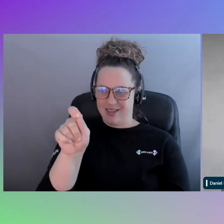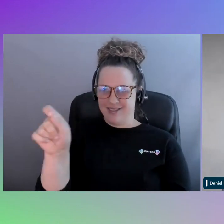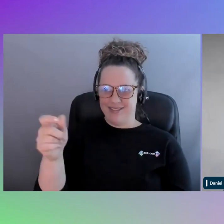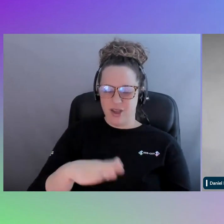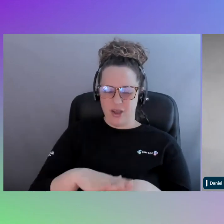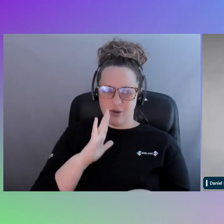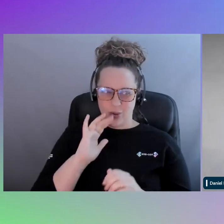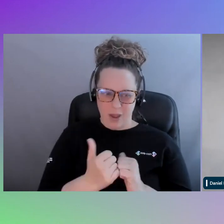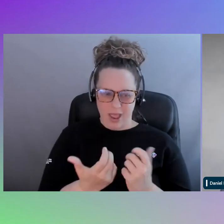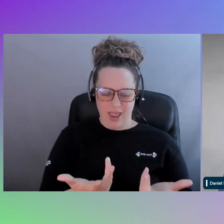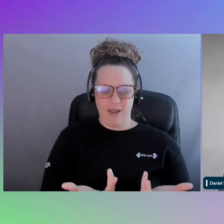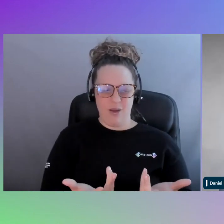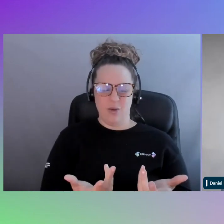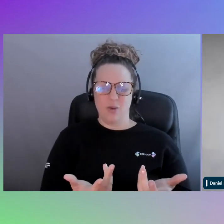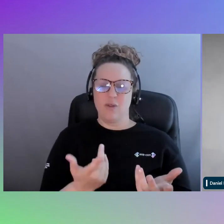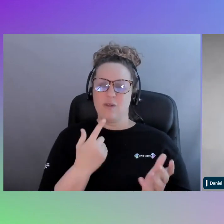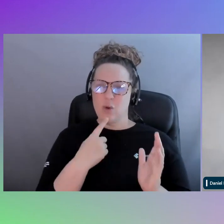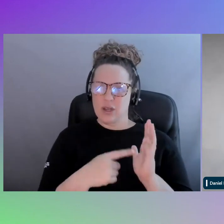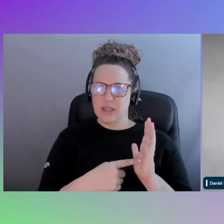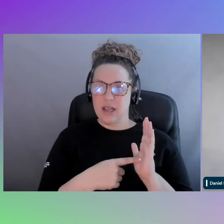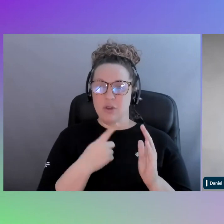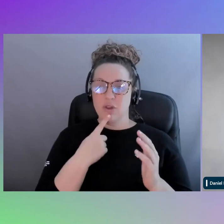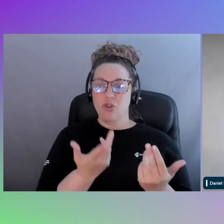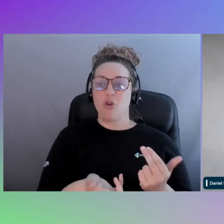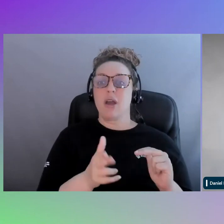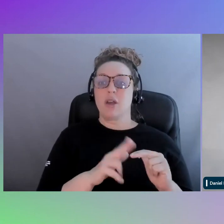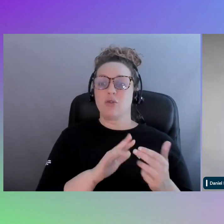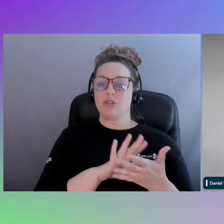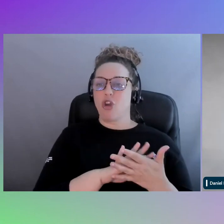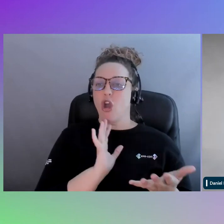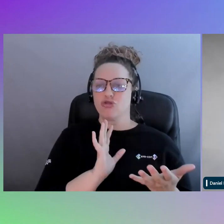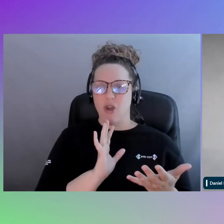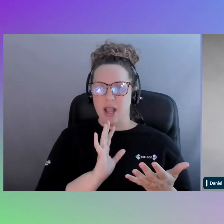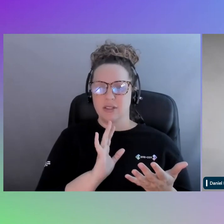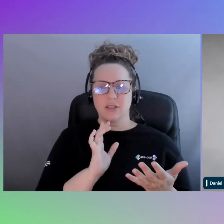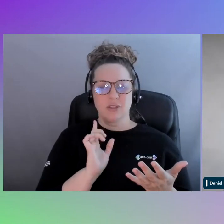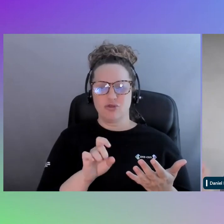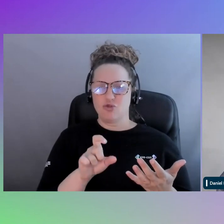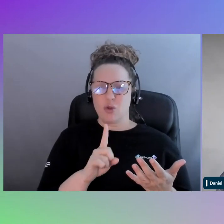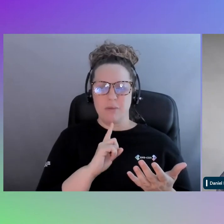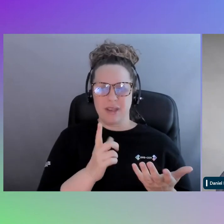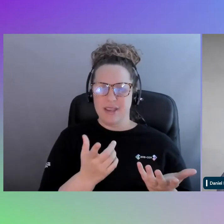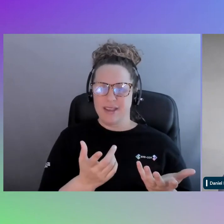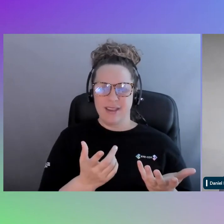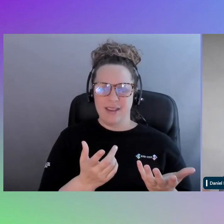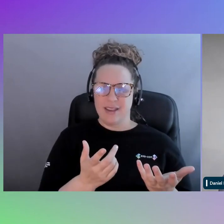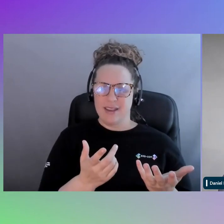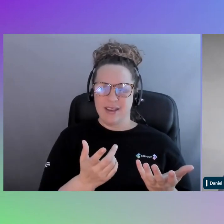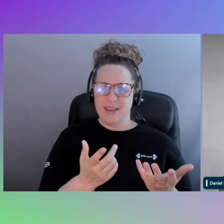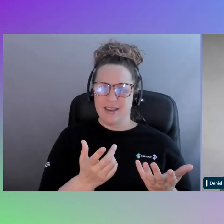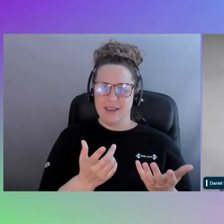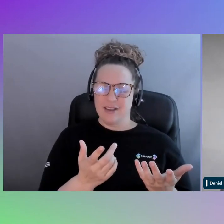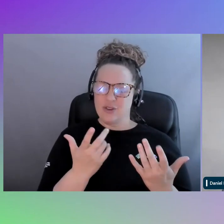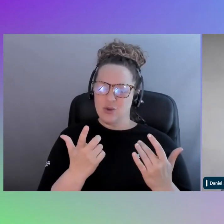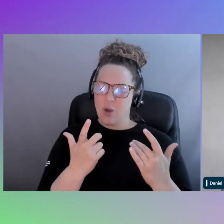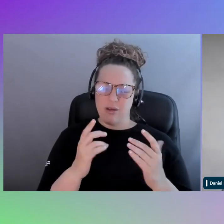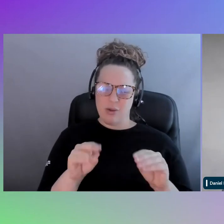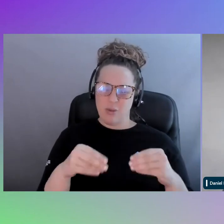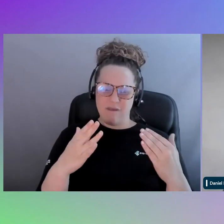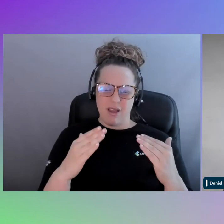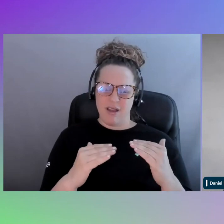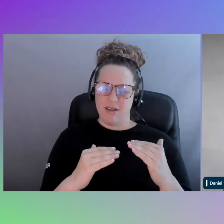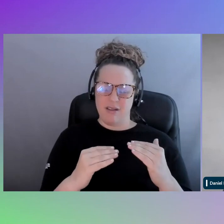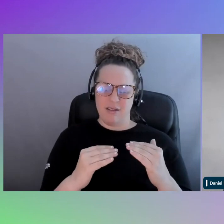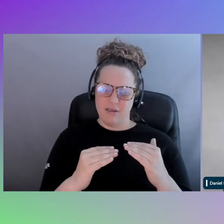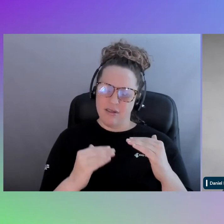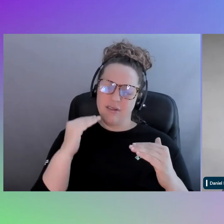example. And then increased contrast should be a way for providing even higher contrast.